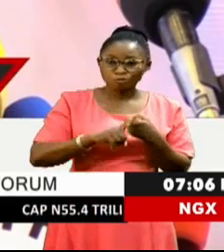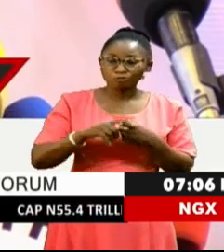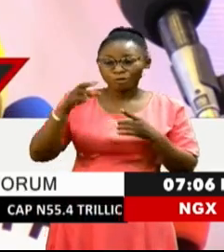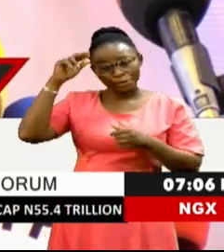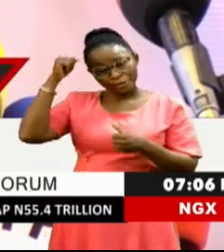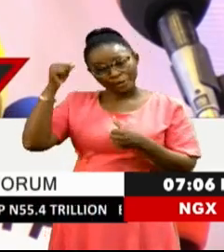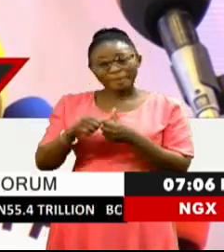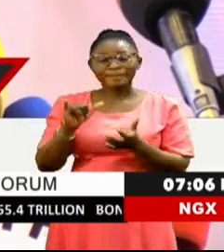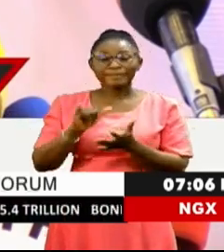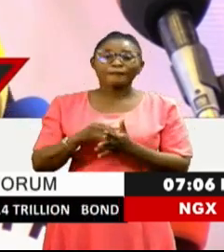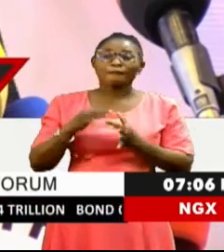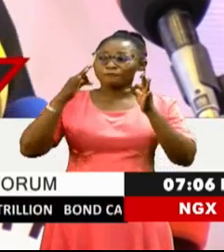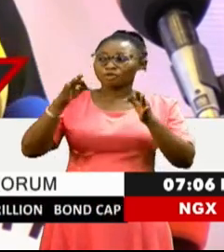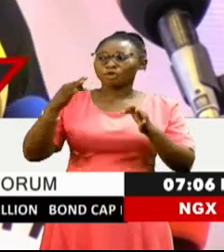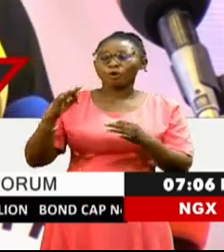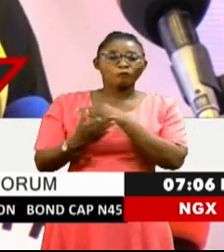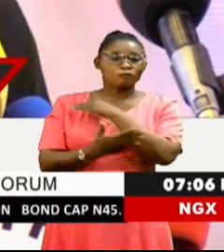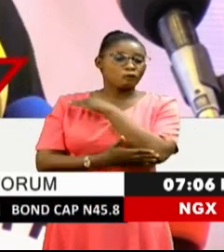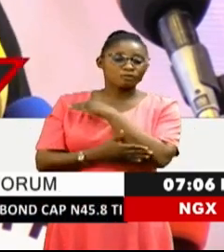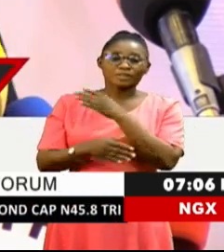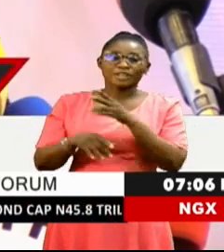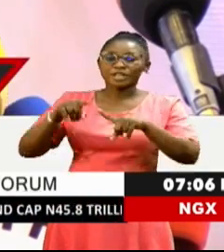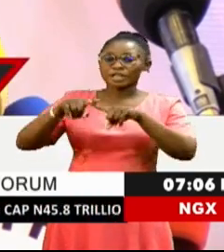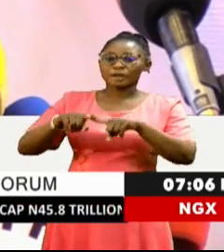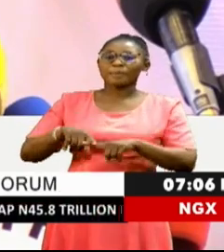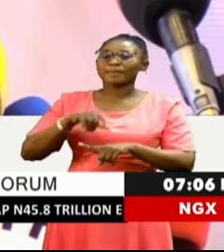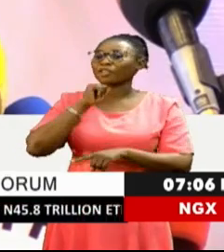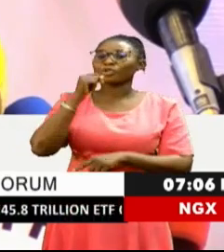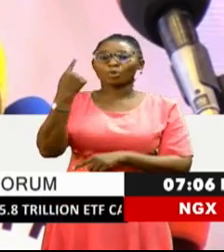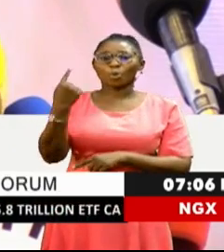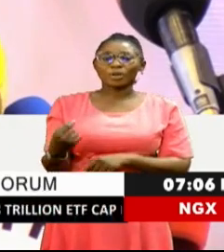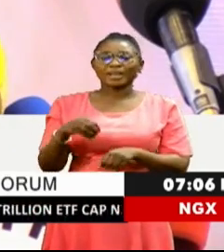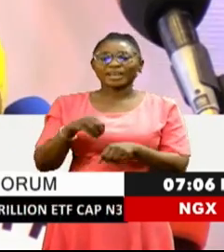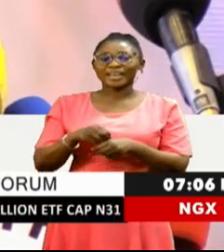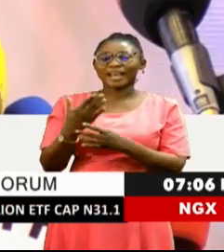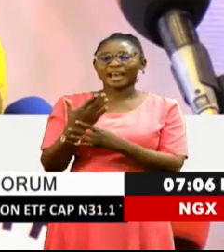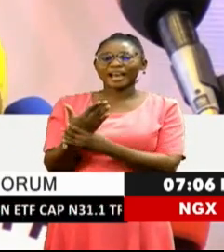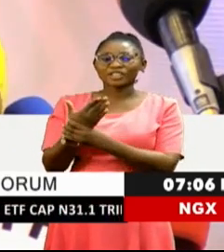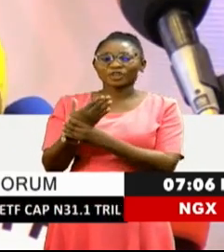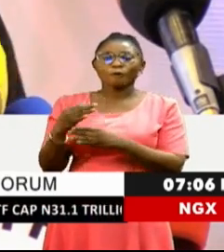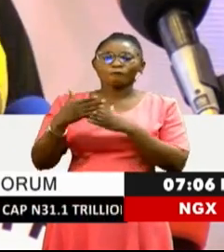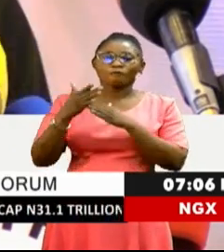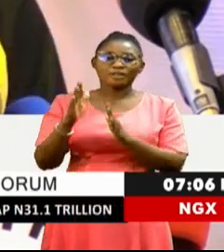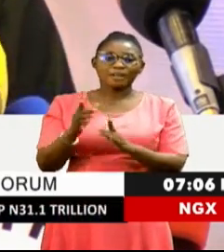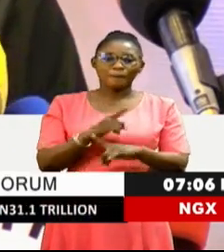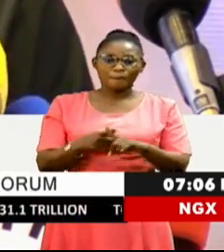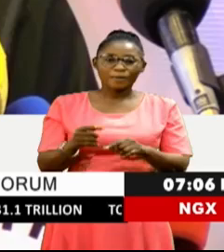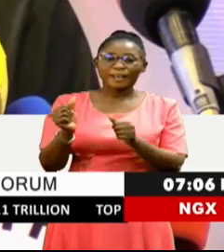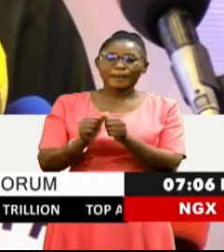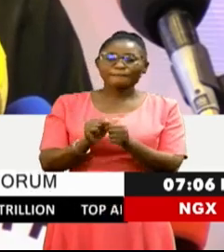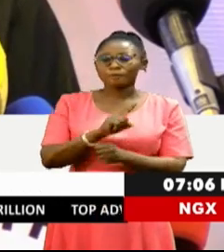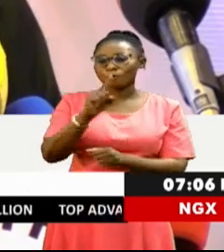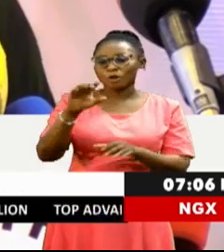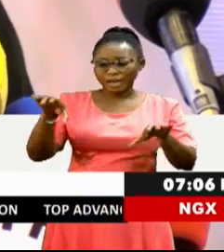country lies not only in the hands of our leaders, but in our own actions.